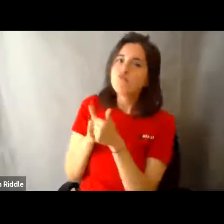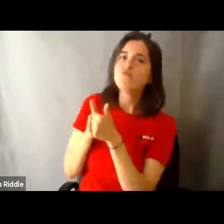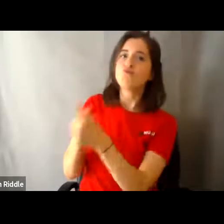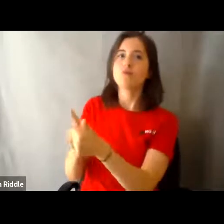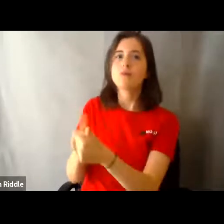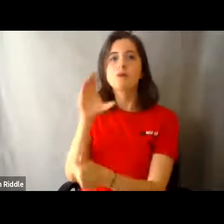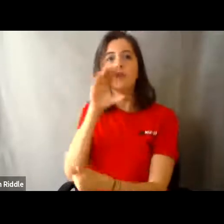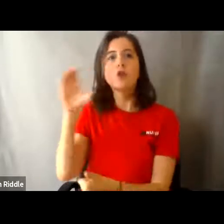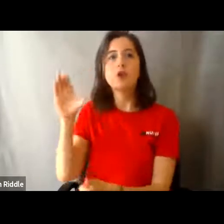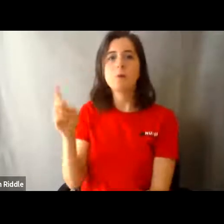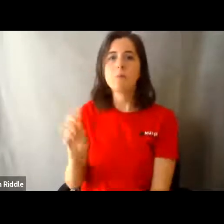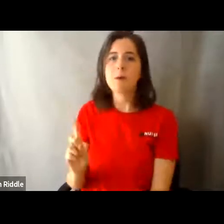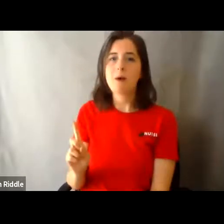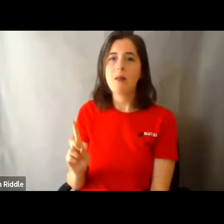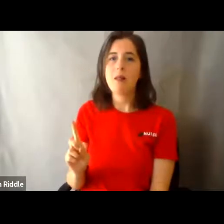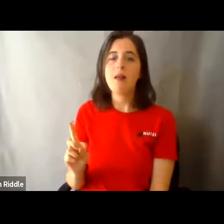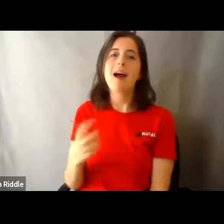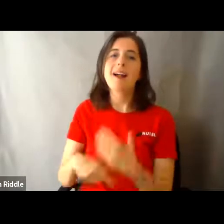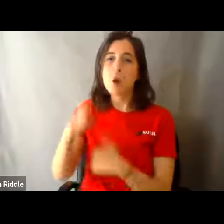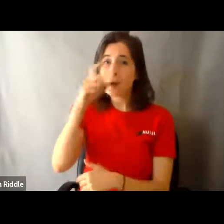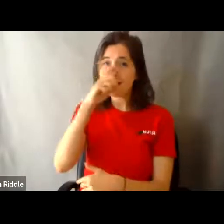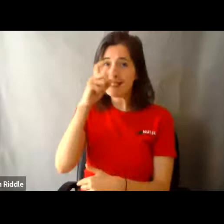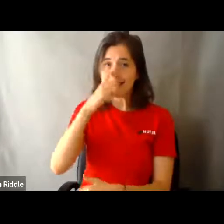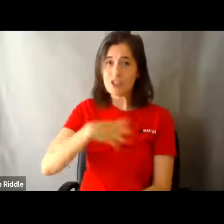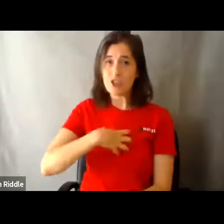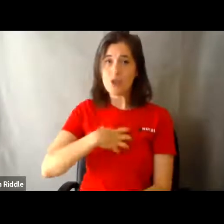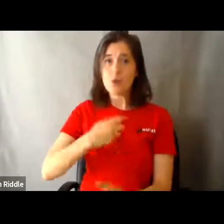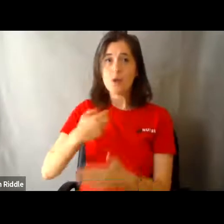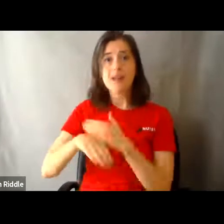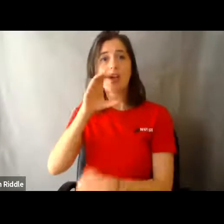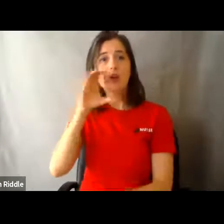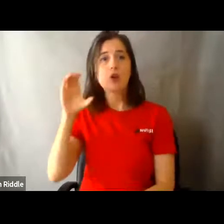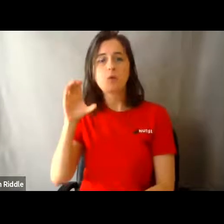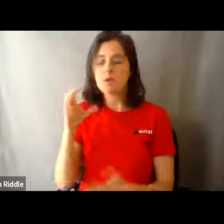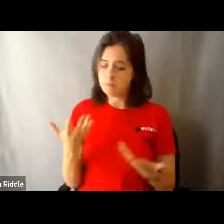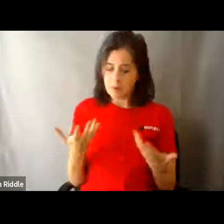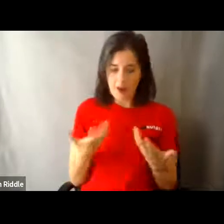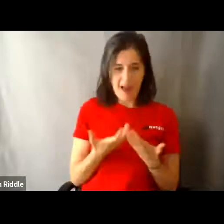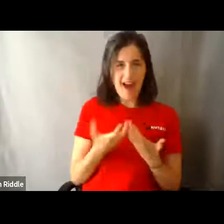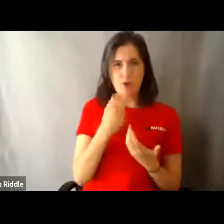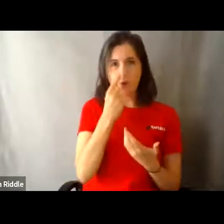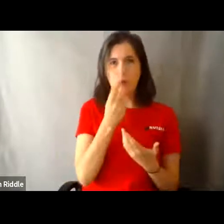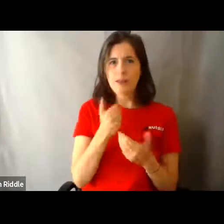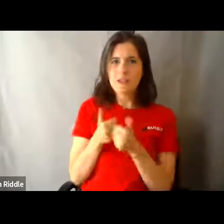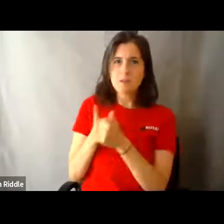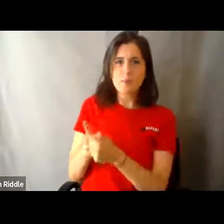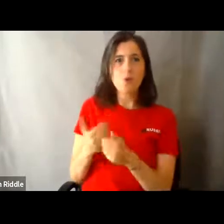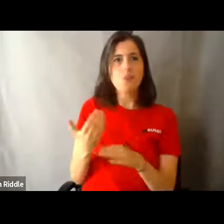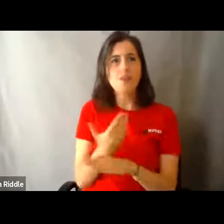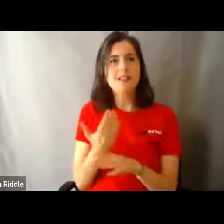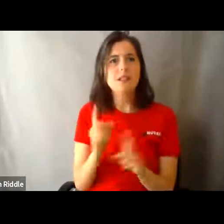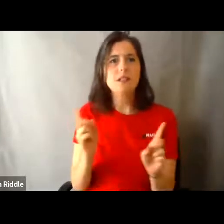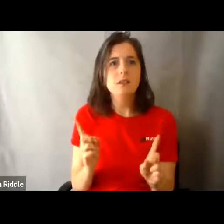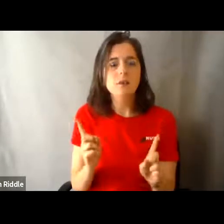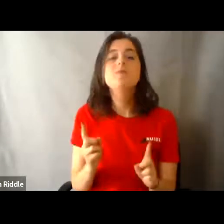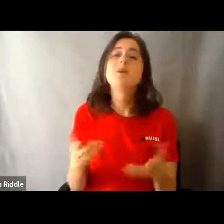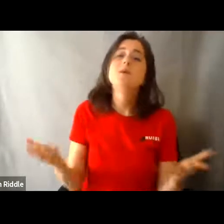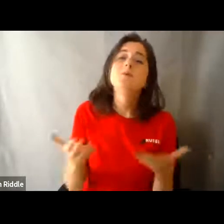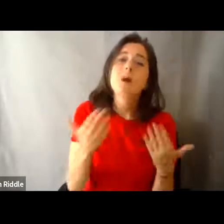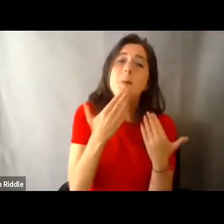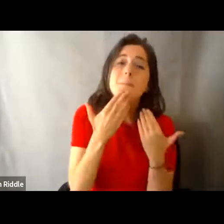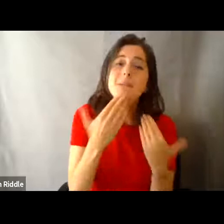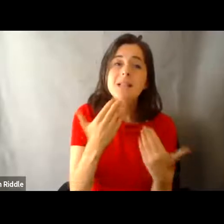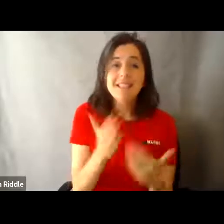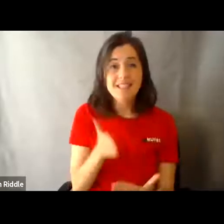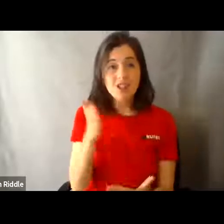people and with our sister union in Cuba. And what can we do practically? Well, I'd urge you, when you leave this meeting, please go